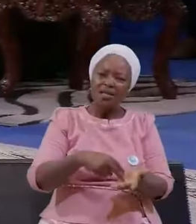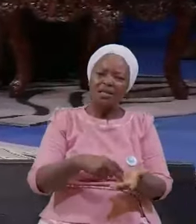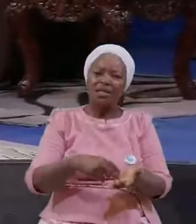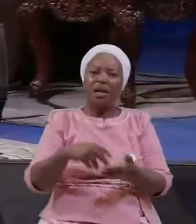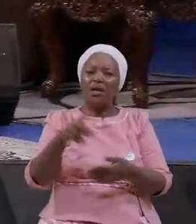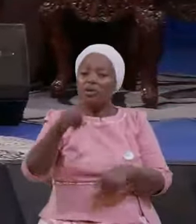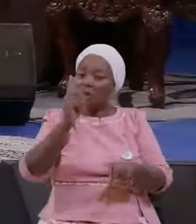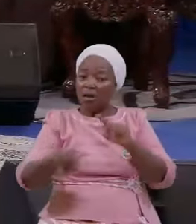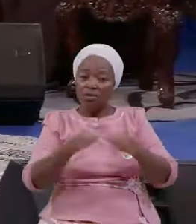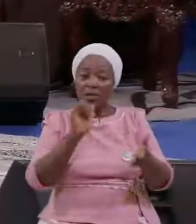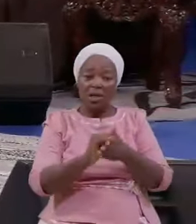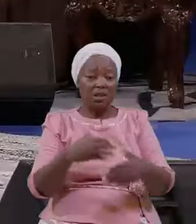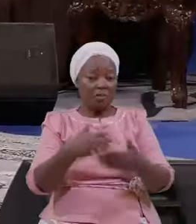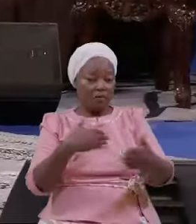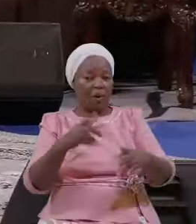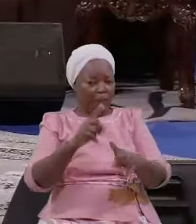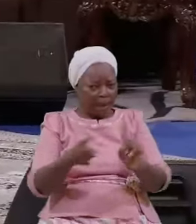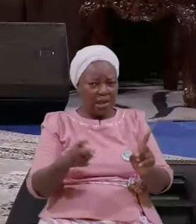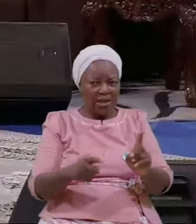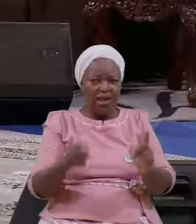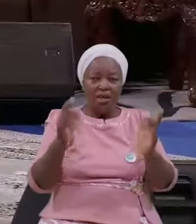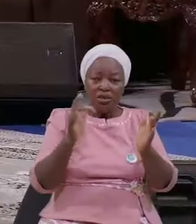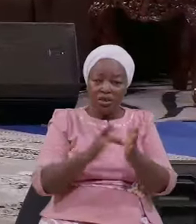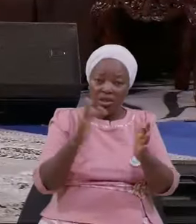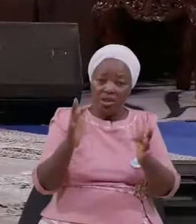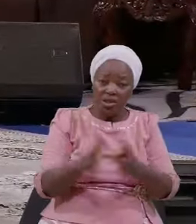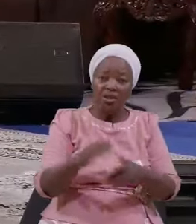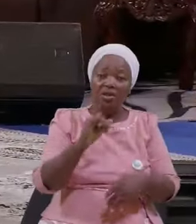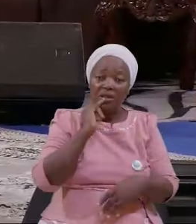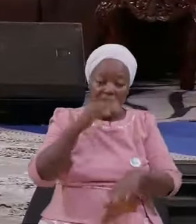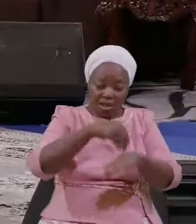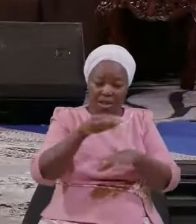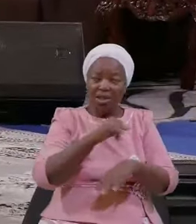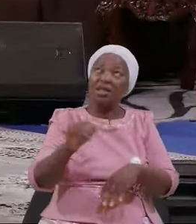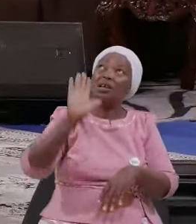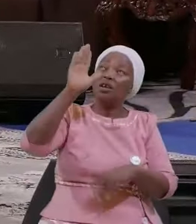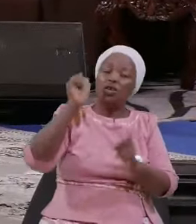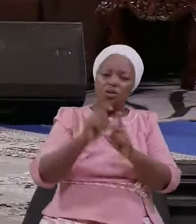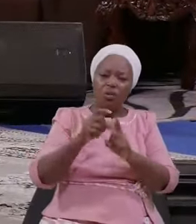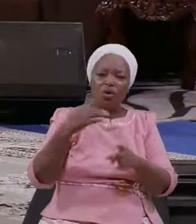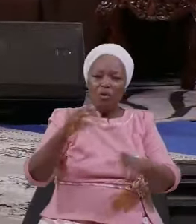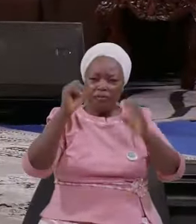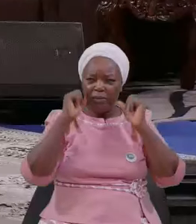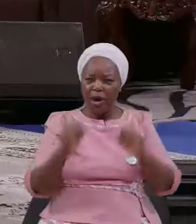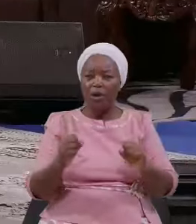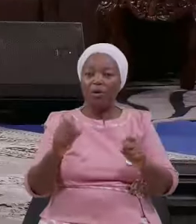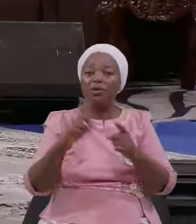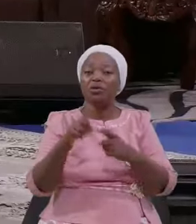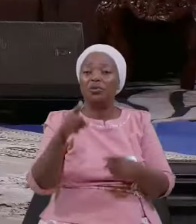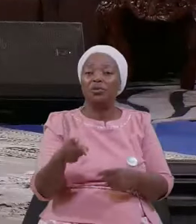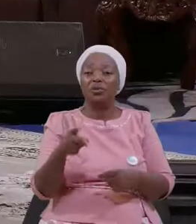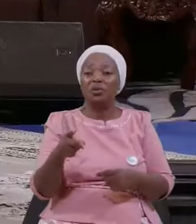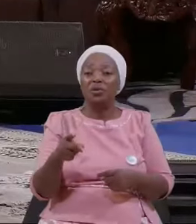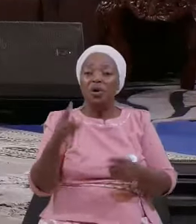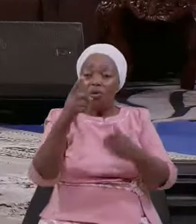before, but Jesus is sending his word of power unto you. What you couldn't